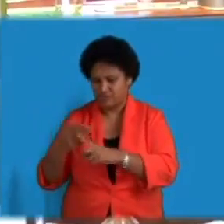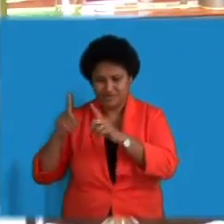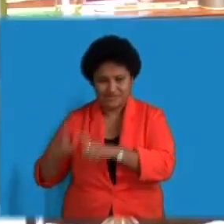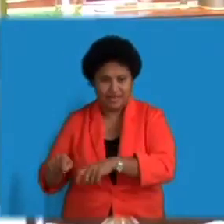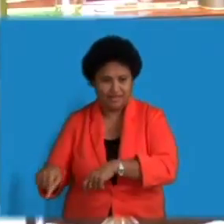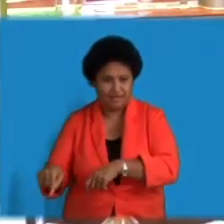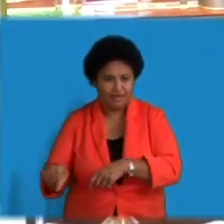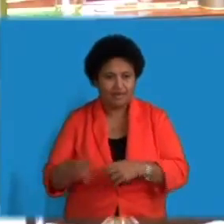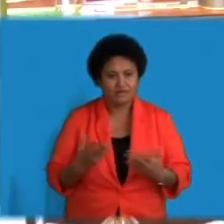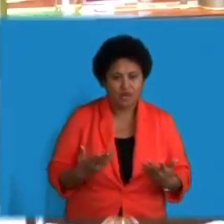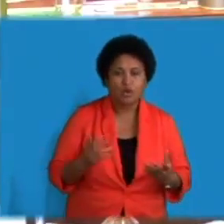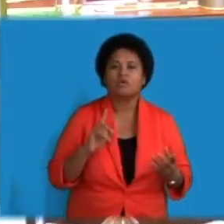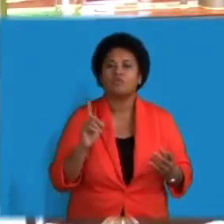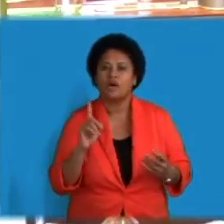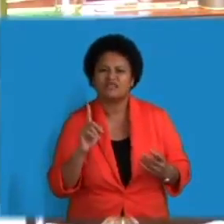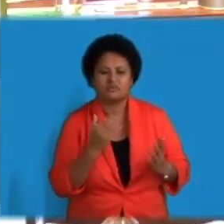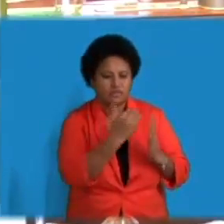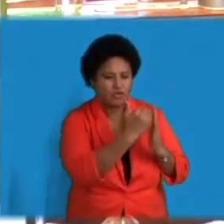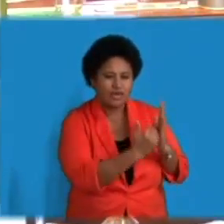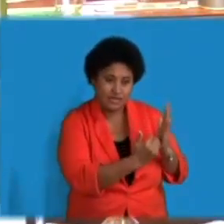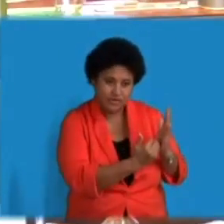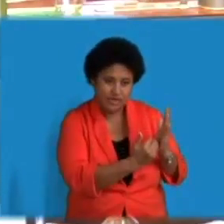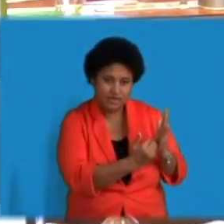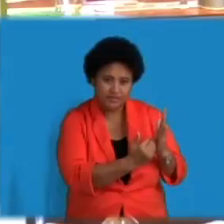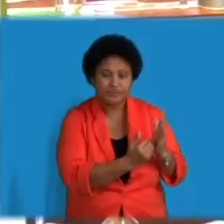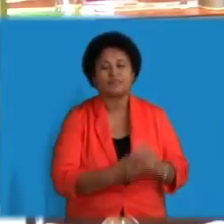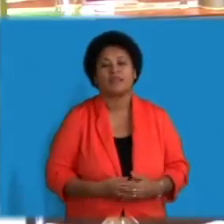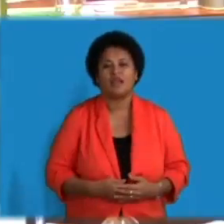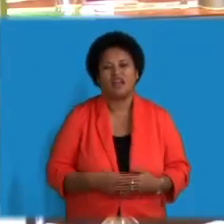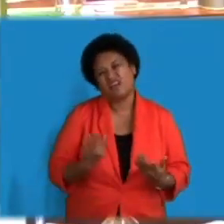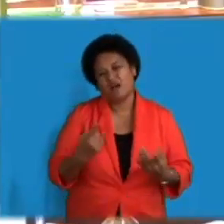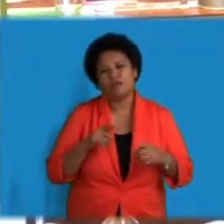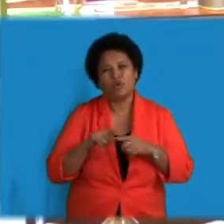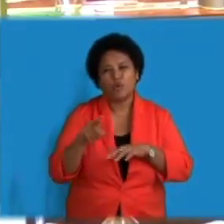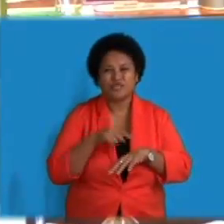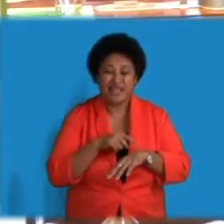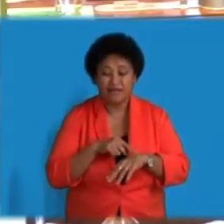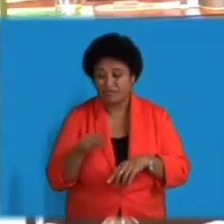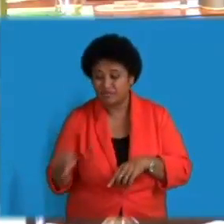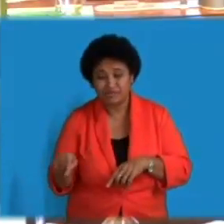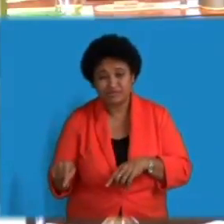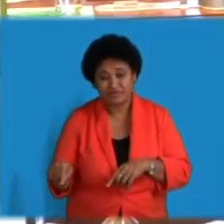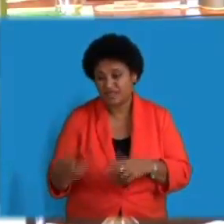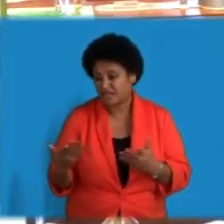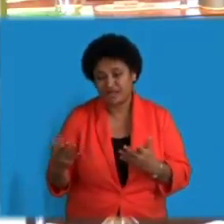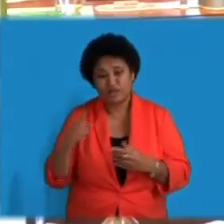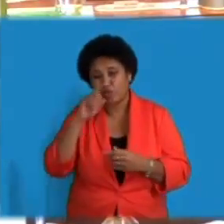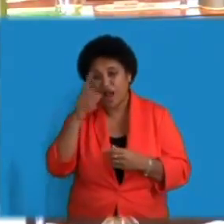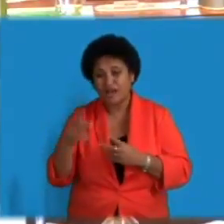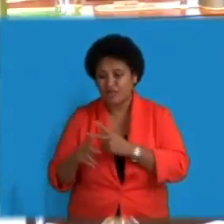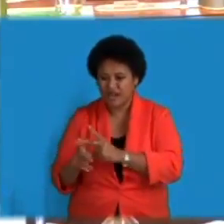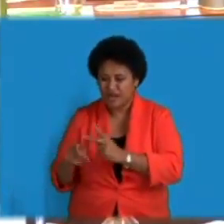in the issuance of leases. But, Madam Speaker, in many cases, sitting tenants have been unable to be productive because